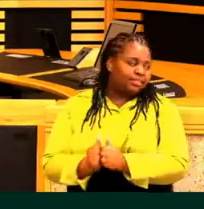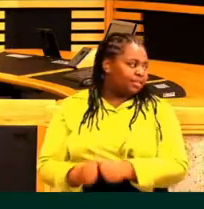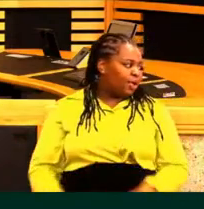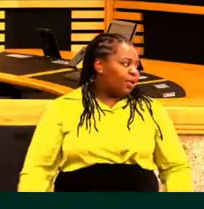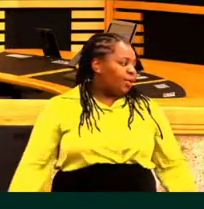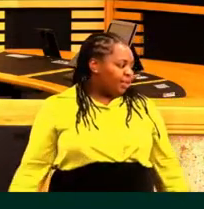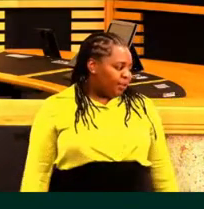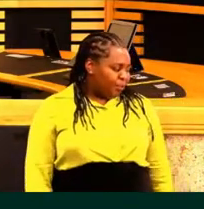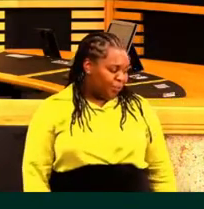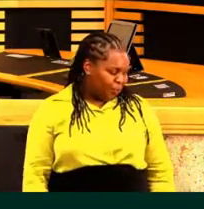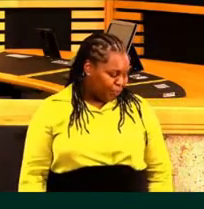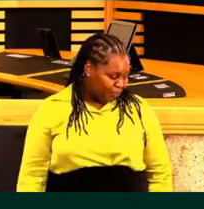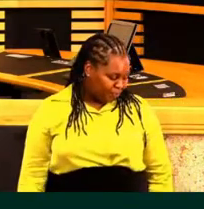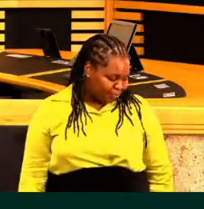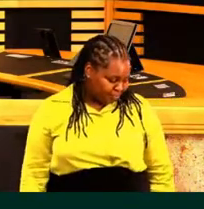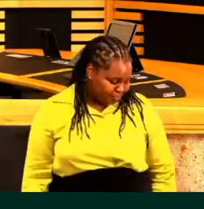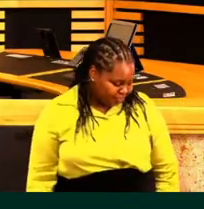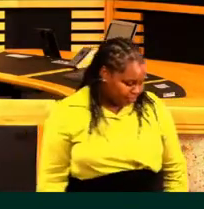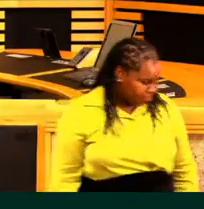and for your attention